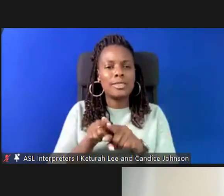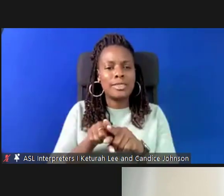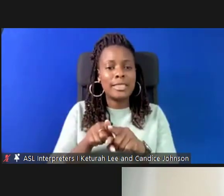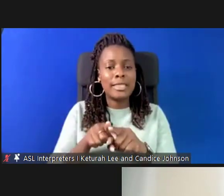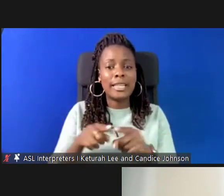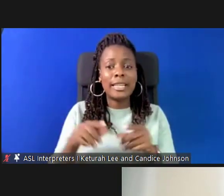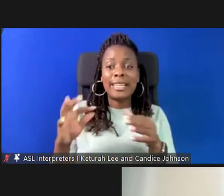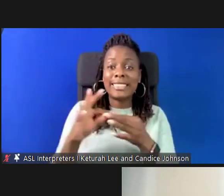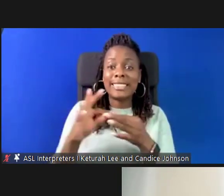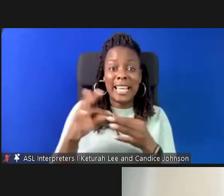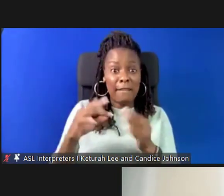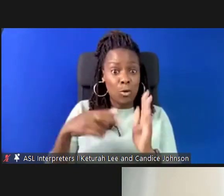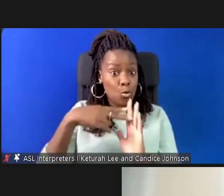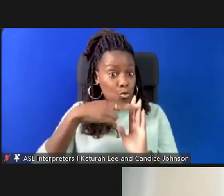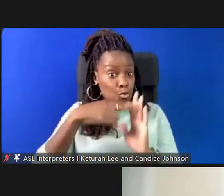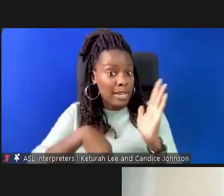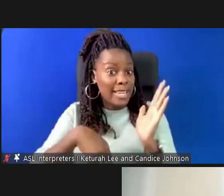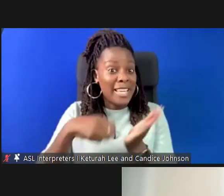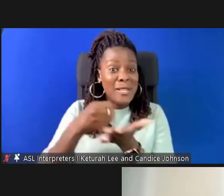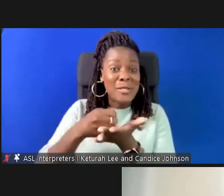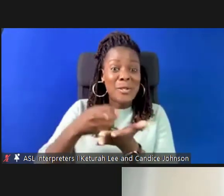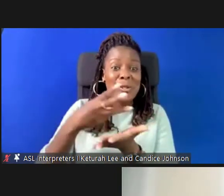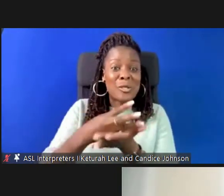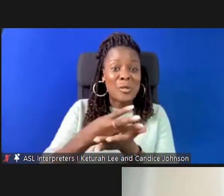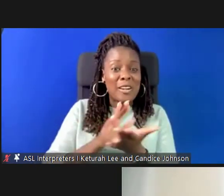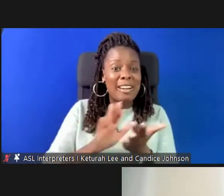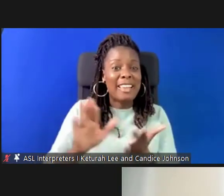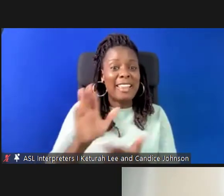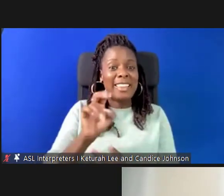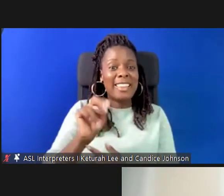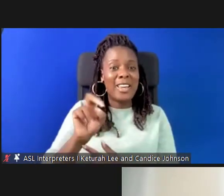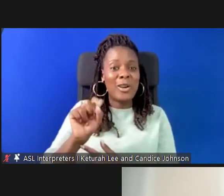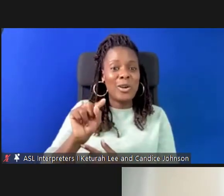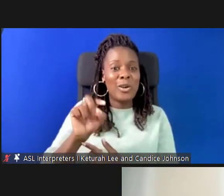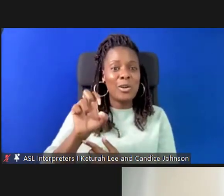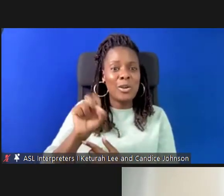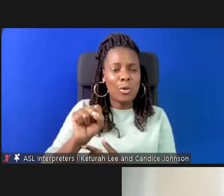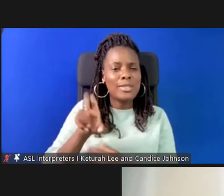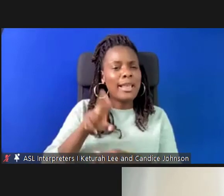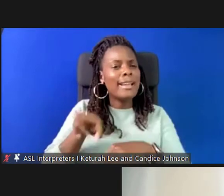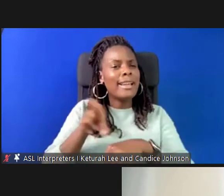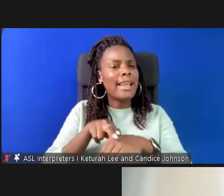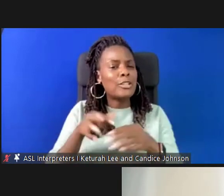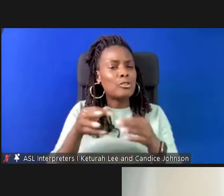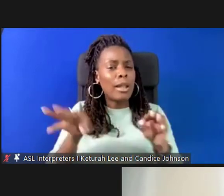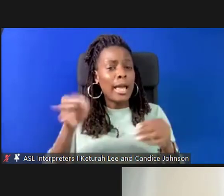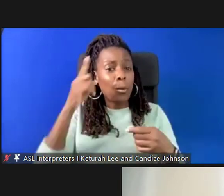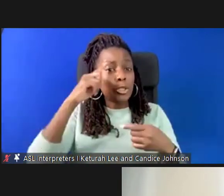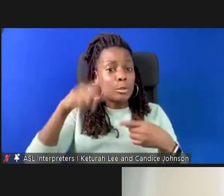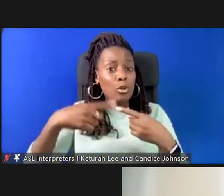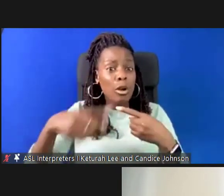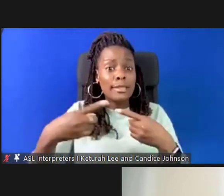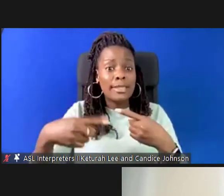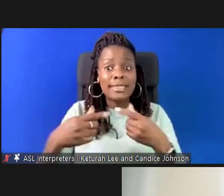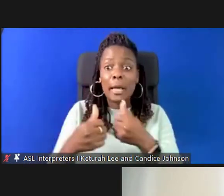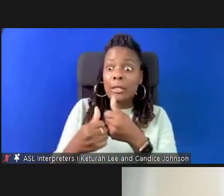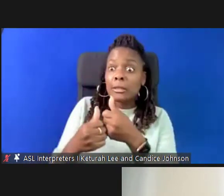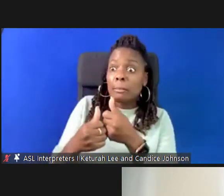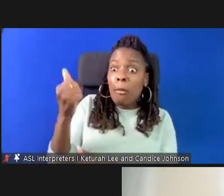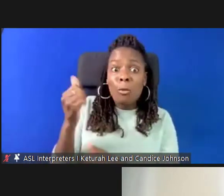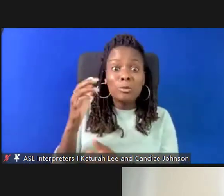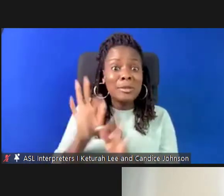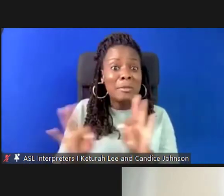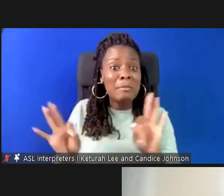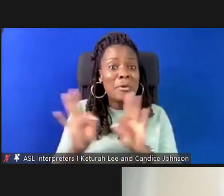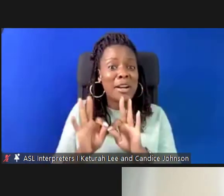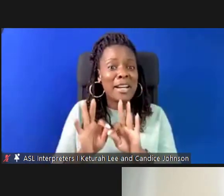notes, and if you did natural language processing there, it's probably like the most important information, yet we don't incorporate it into the rest